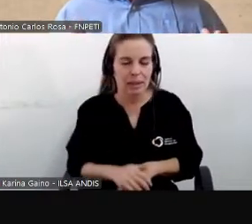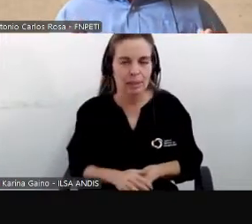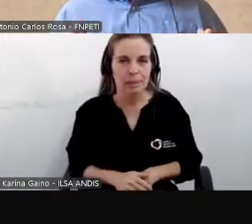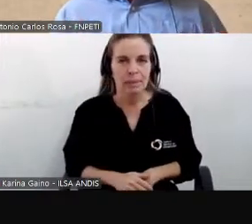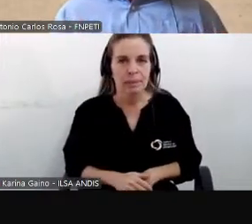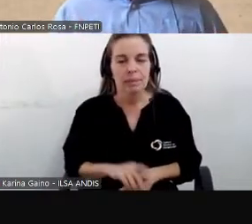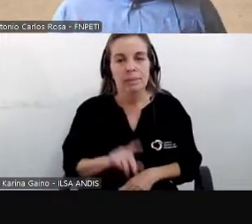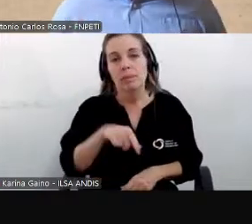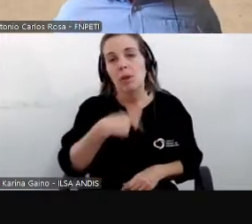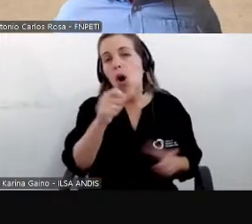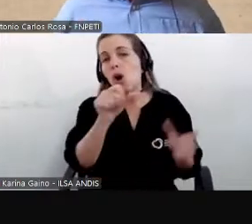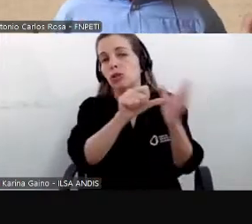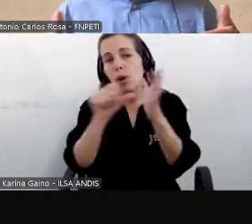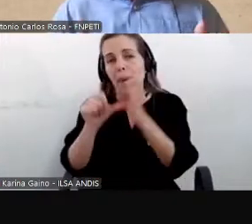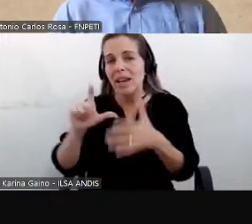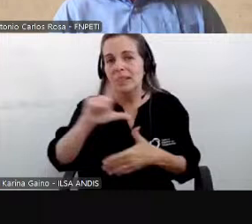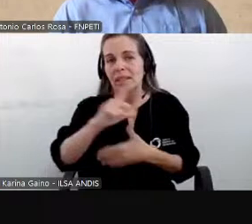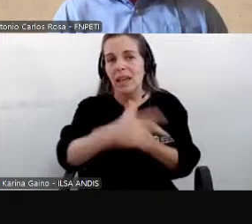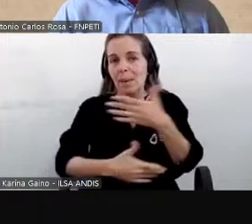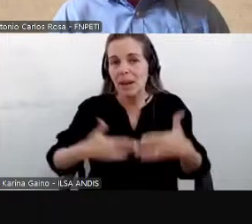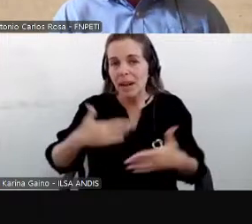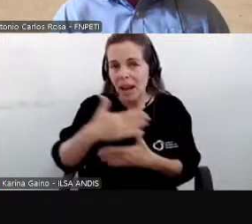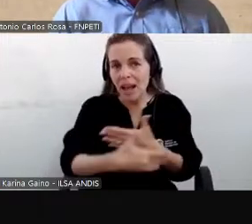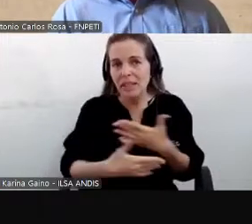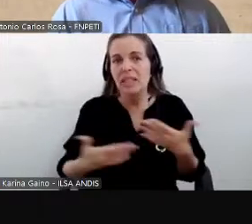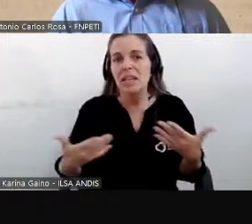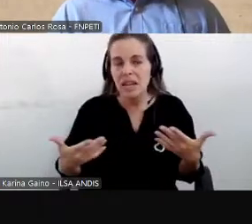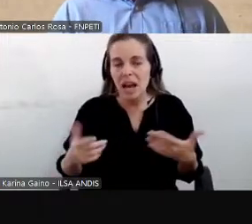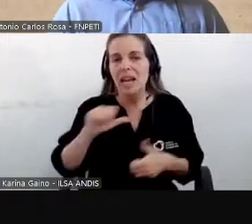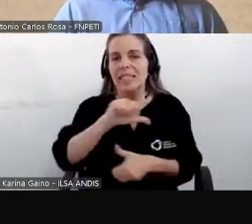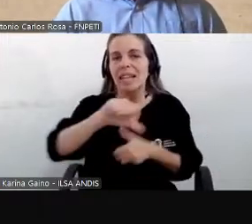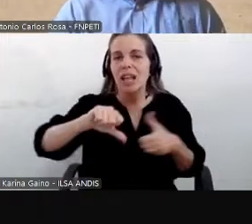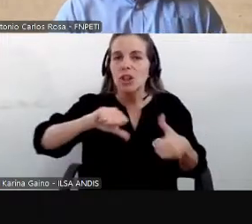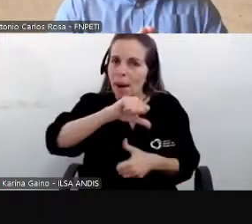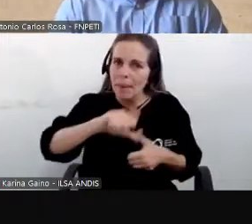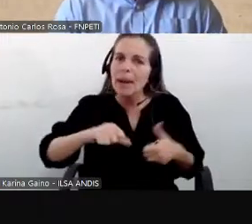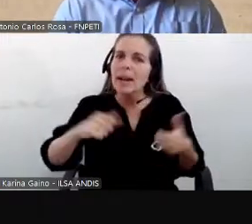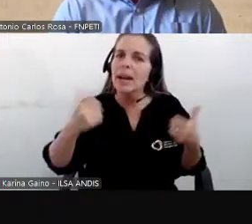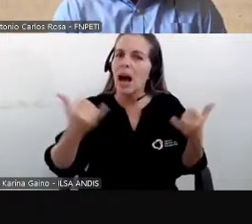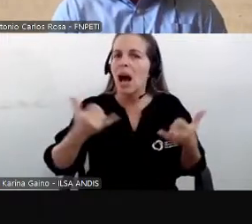countries in Latin America and Central America,